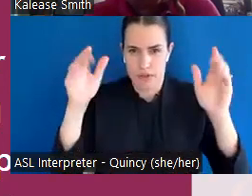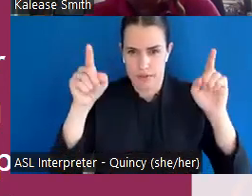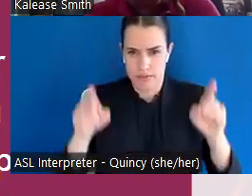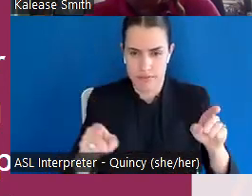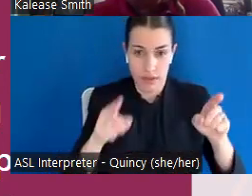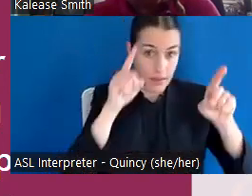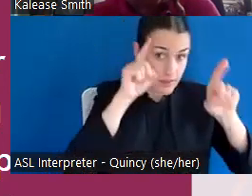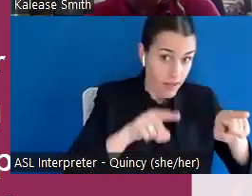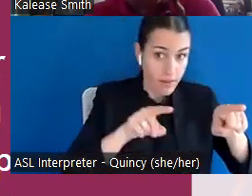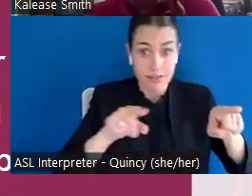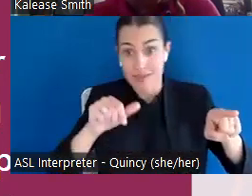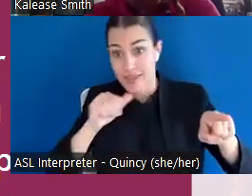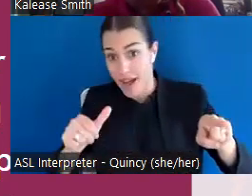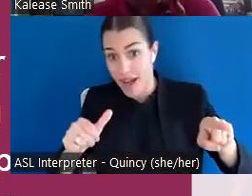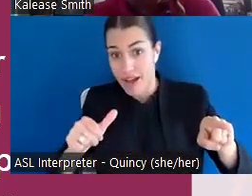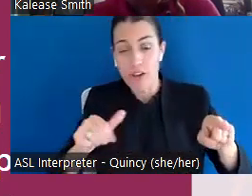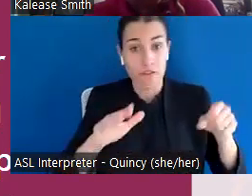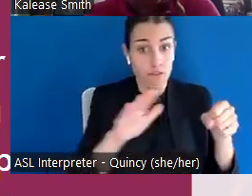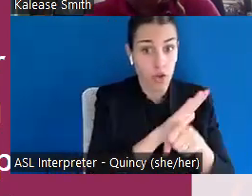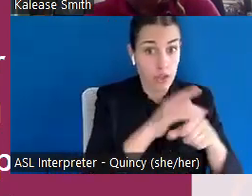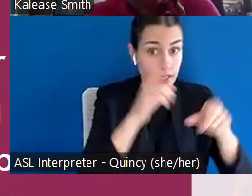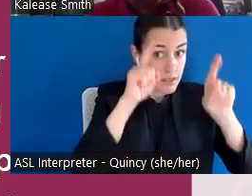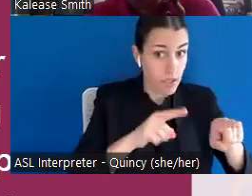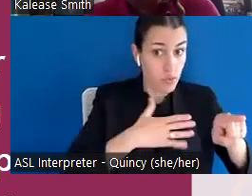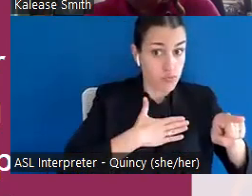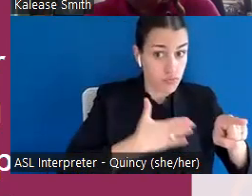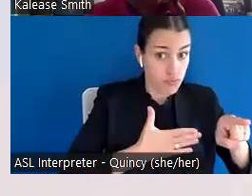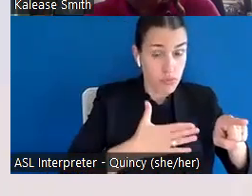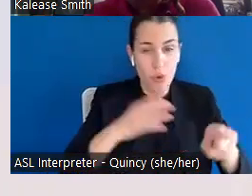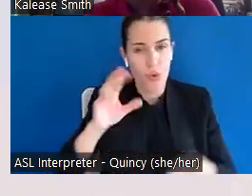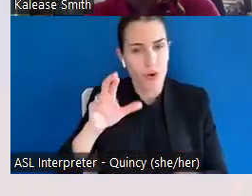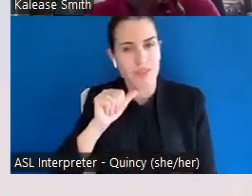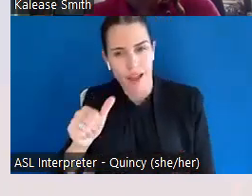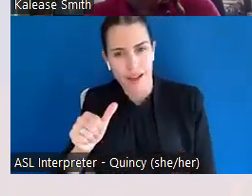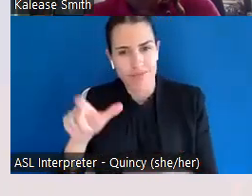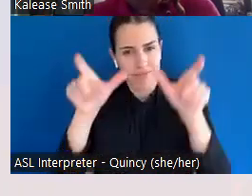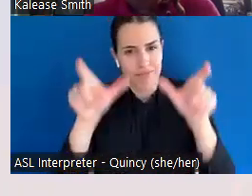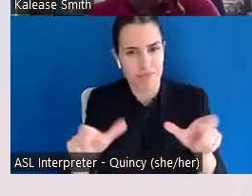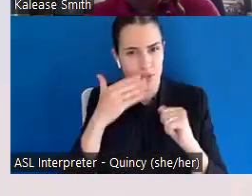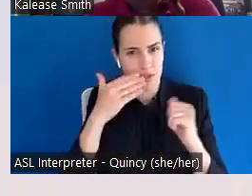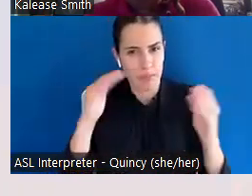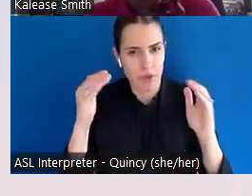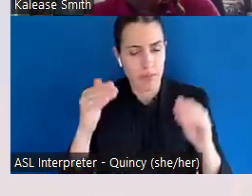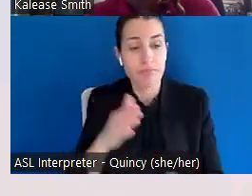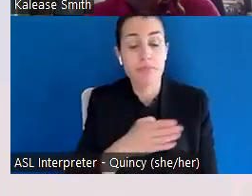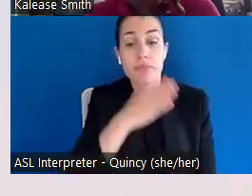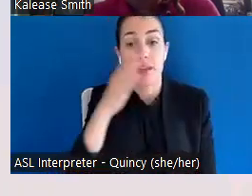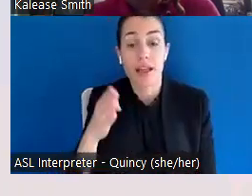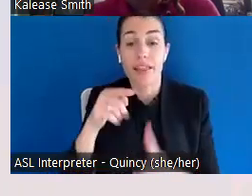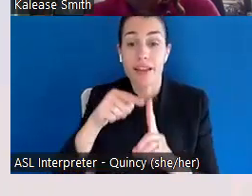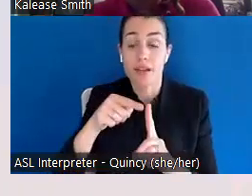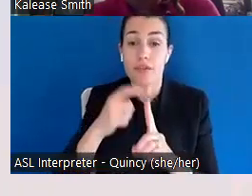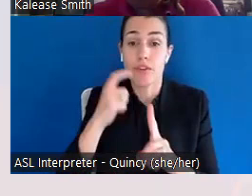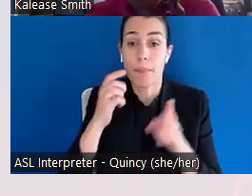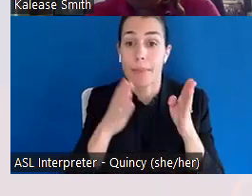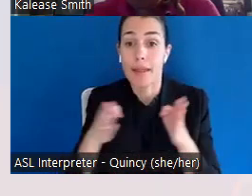up something that's fully consensual. Here we have another infographic. This one's provided by Planned Parenthood, and it kind of